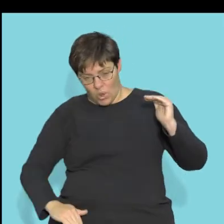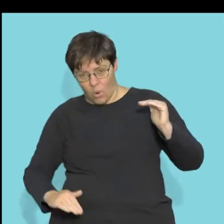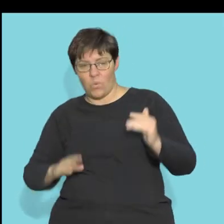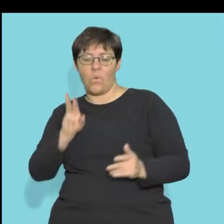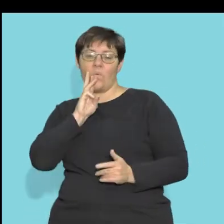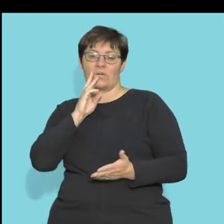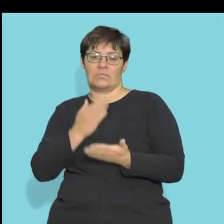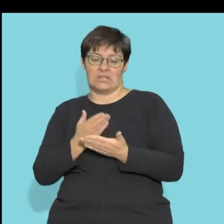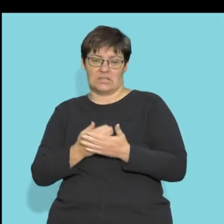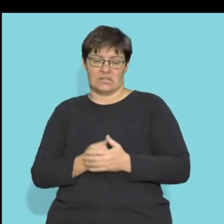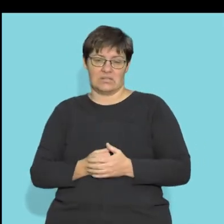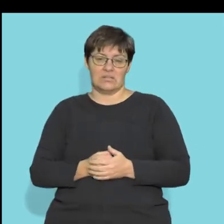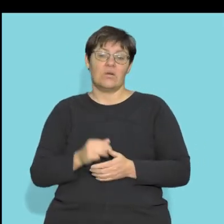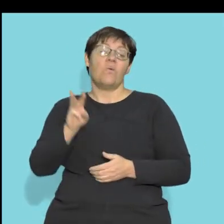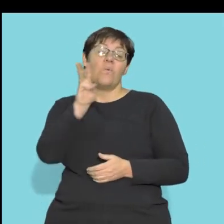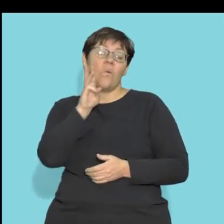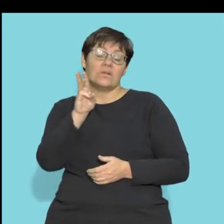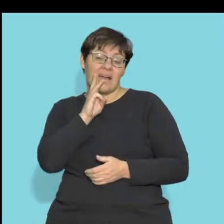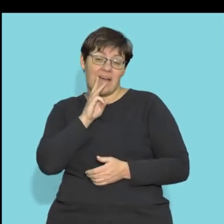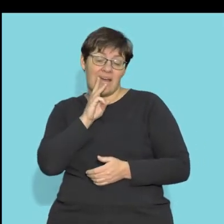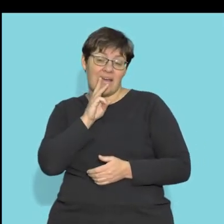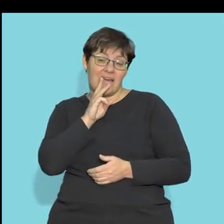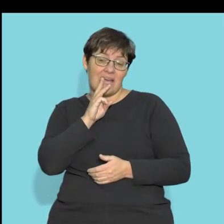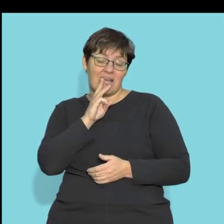to a low water potential. So water